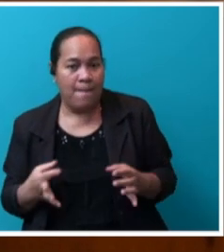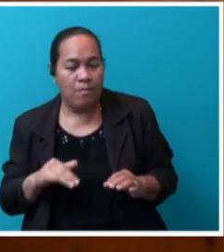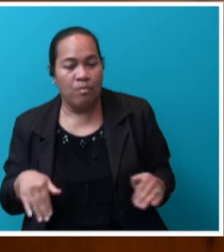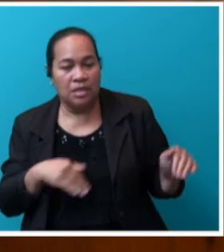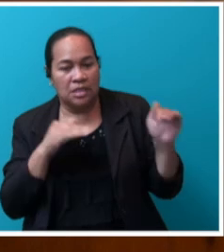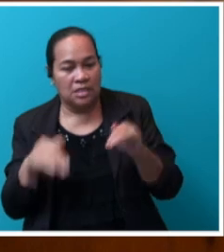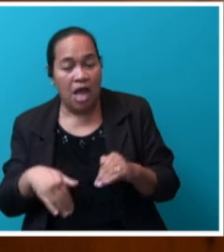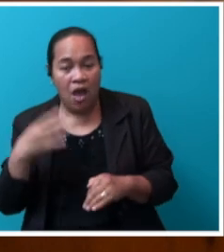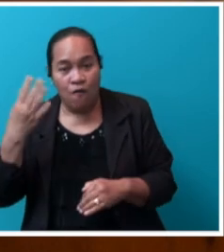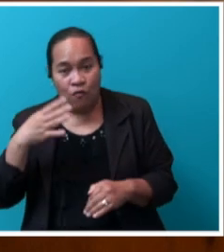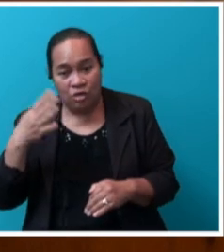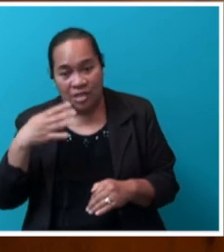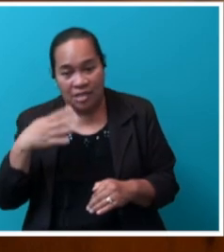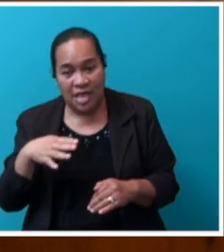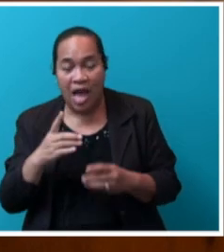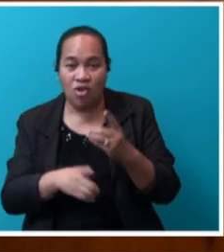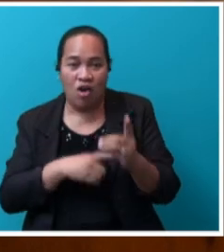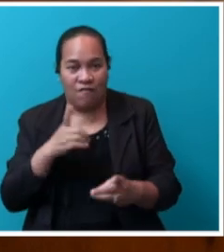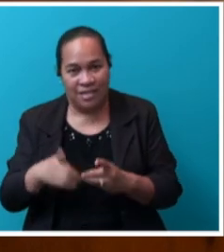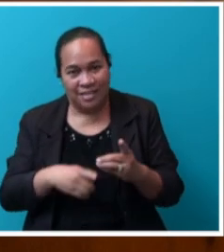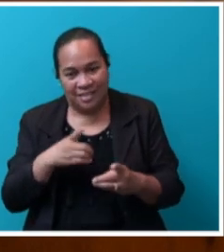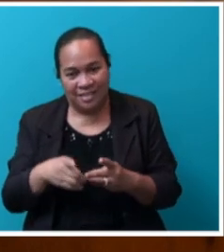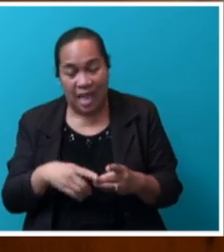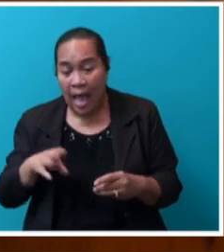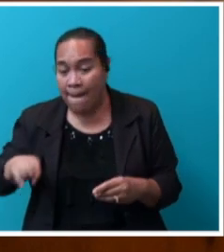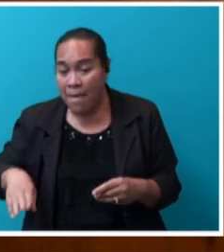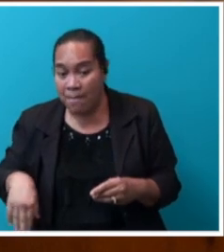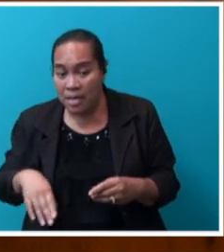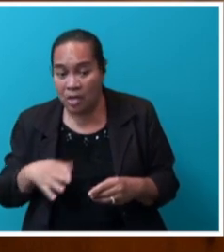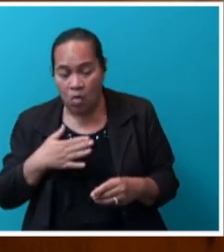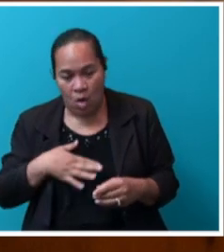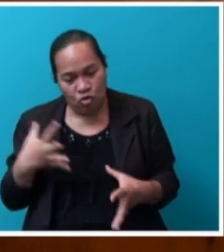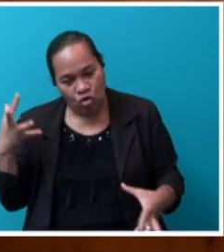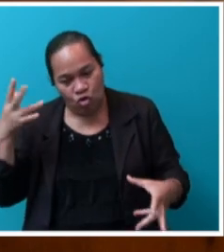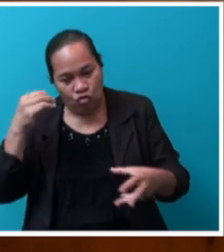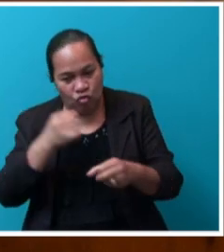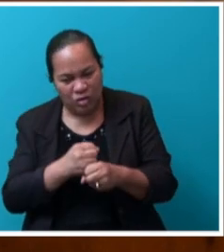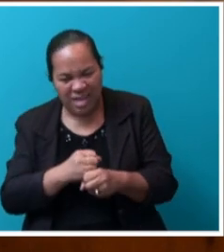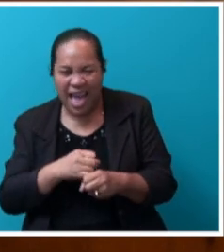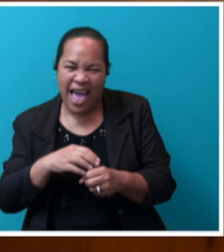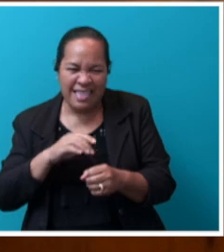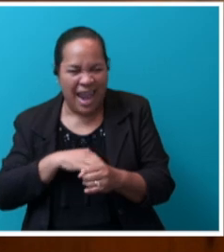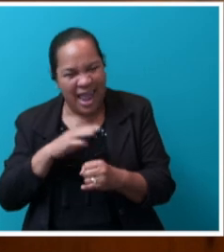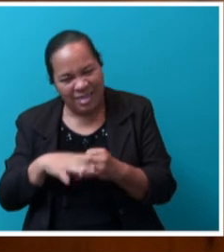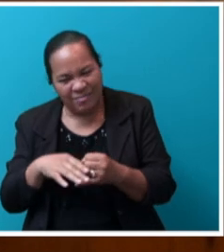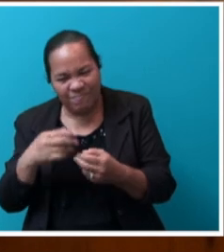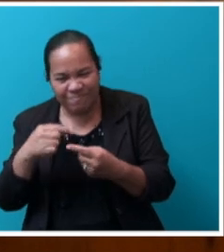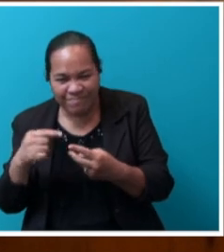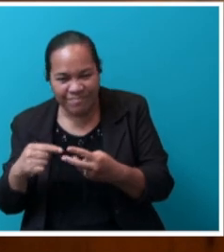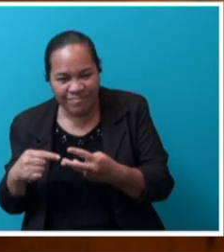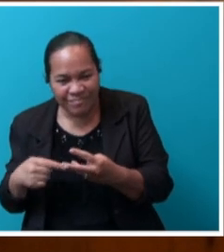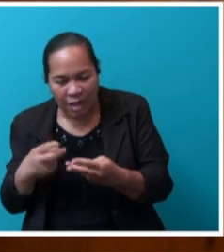14th WTO Ministerial Conference, where members aim to conclude the remaining elements of fishery subsidies